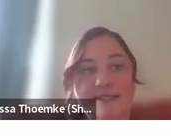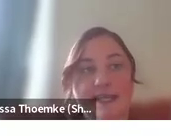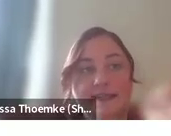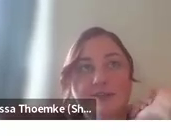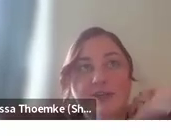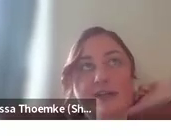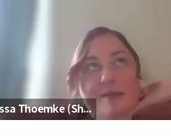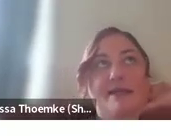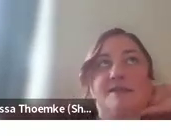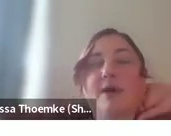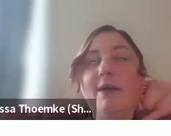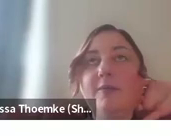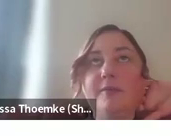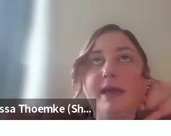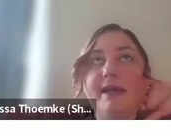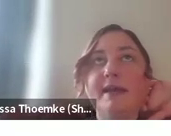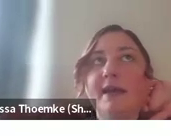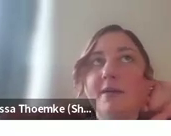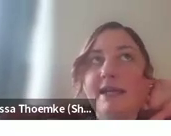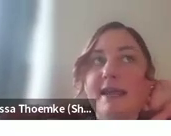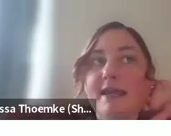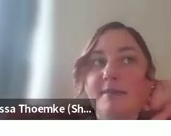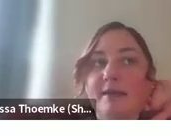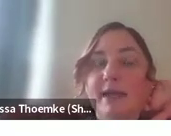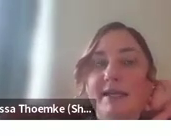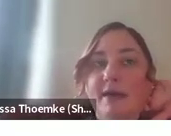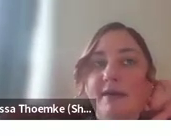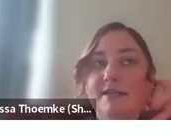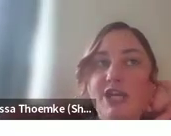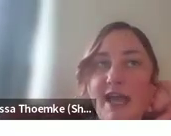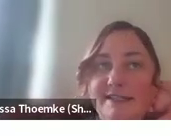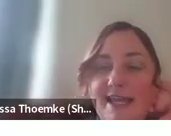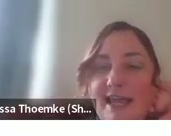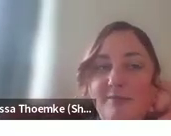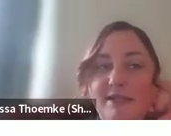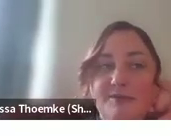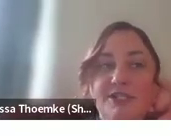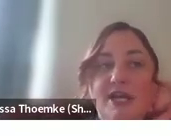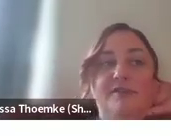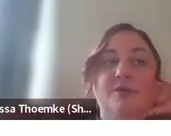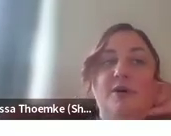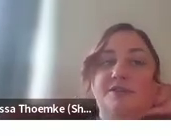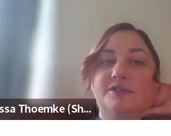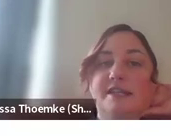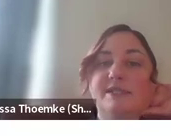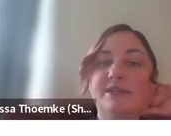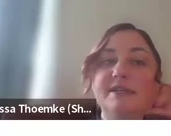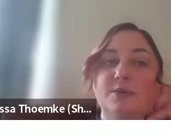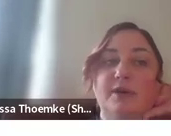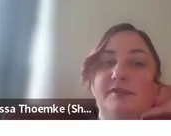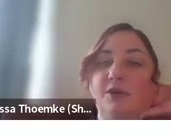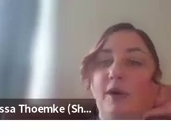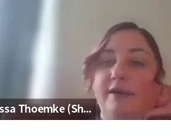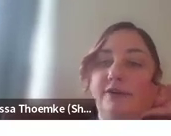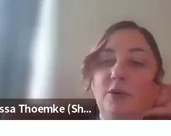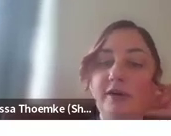And that's it. Those are our campaigns. So I will put my name and my email in the chat, and please reach out if you are interested in materials